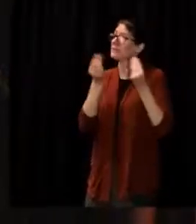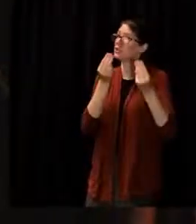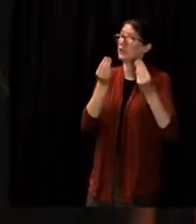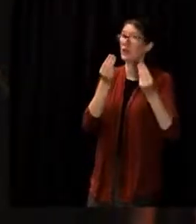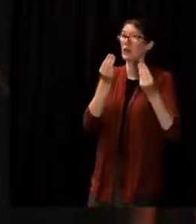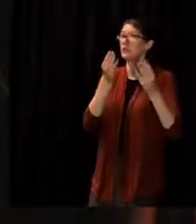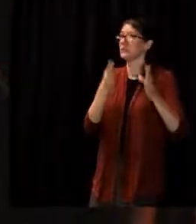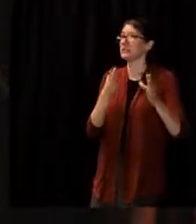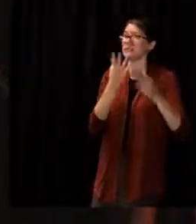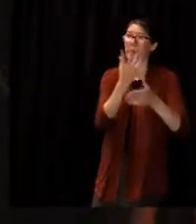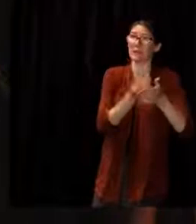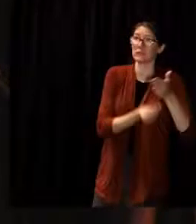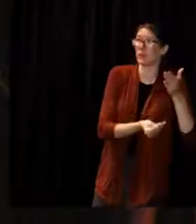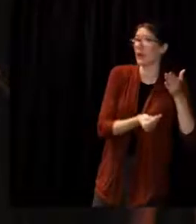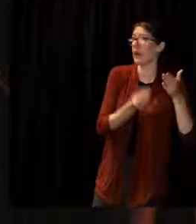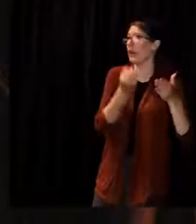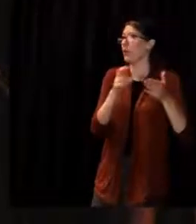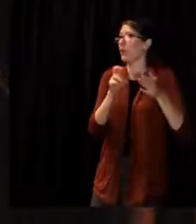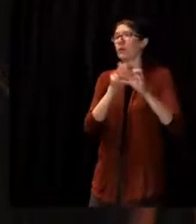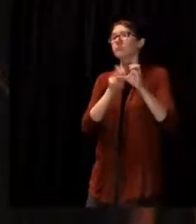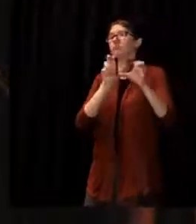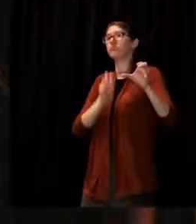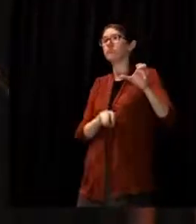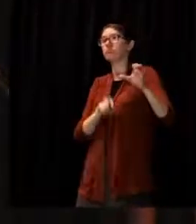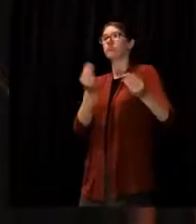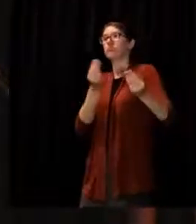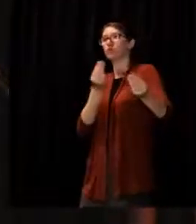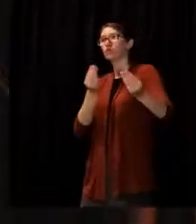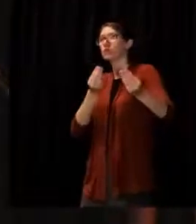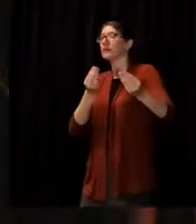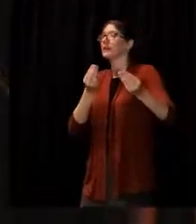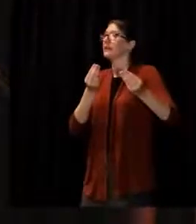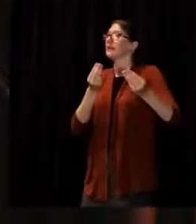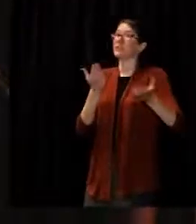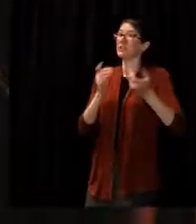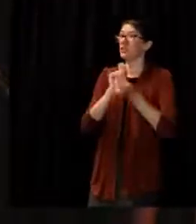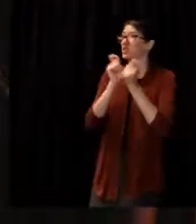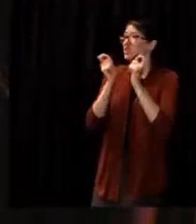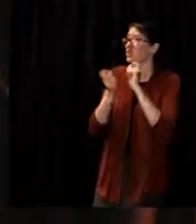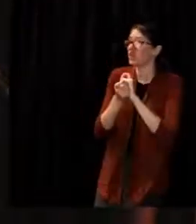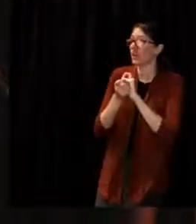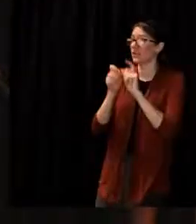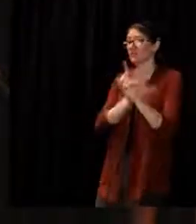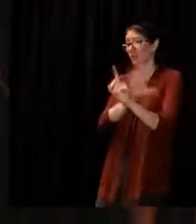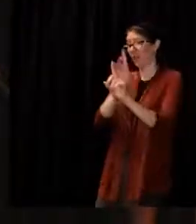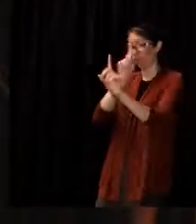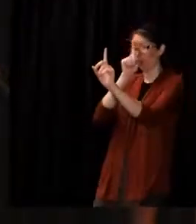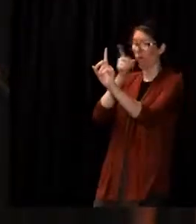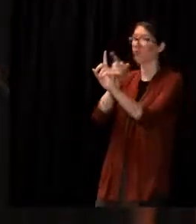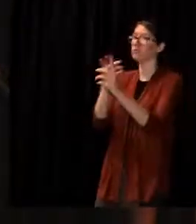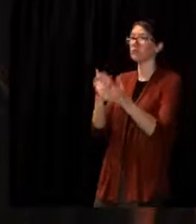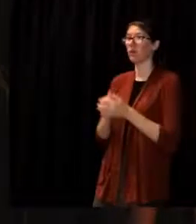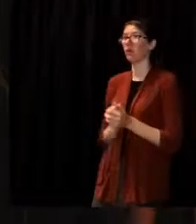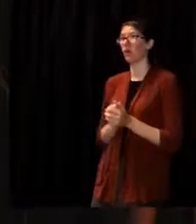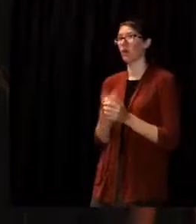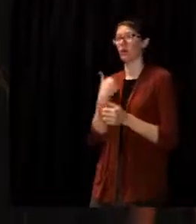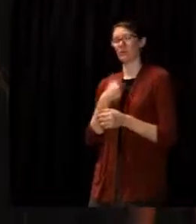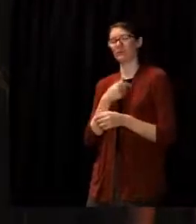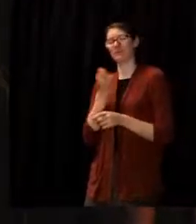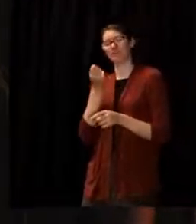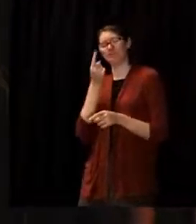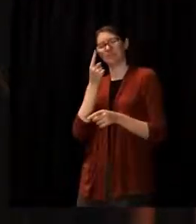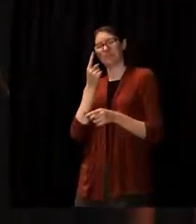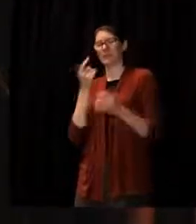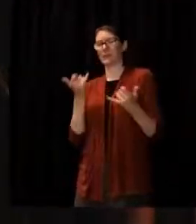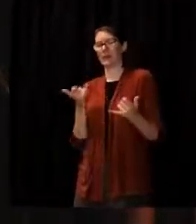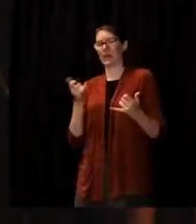passed away. Some of them stepped down in the ministry. Some of them changed. And so as a result, we saw, okay, there's sort of a reset